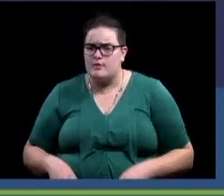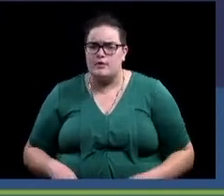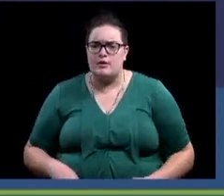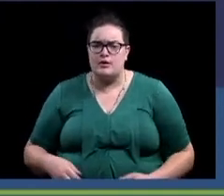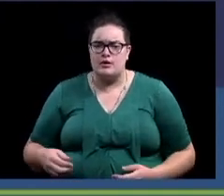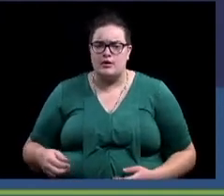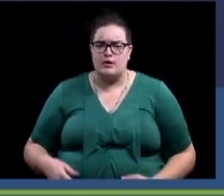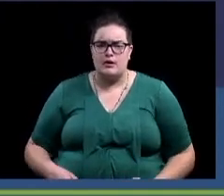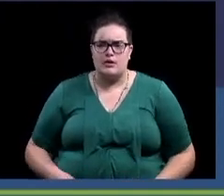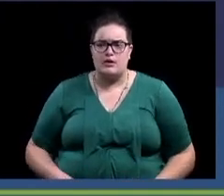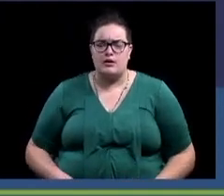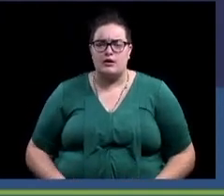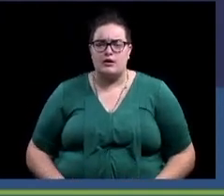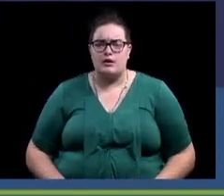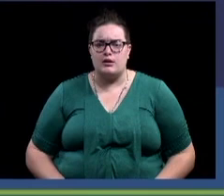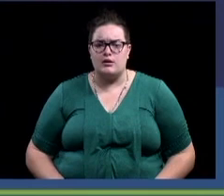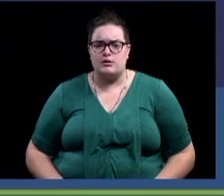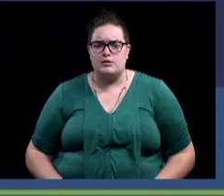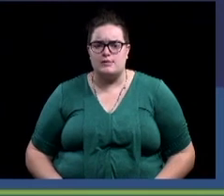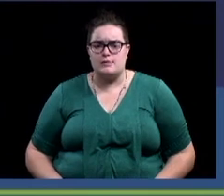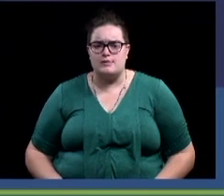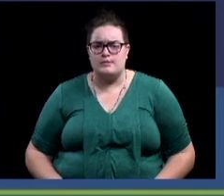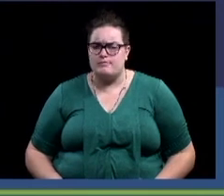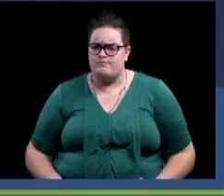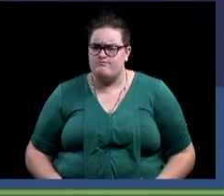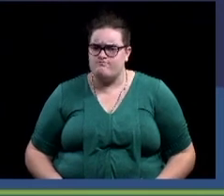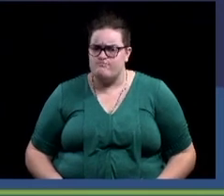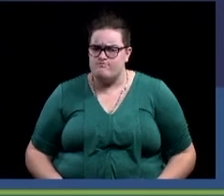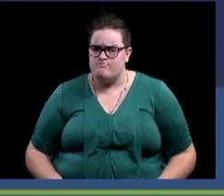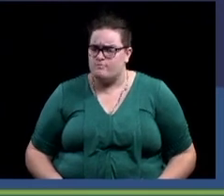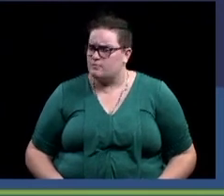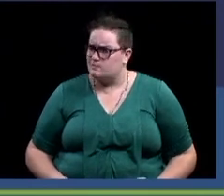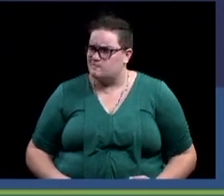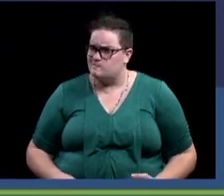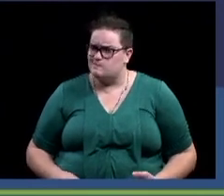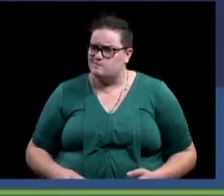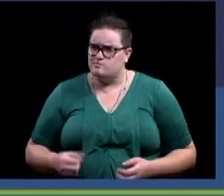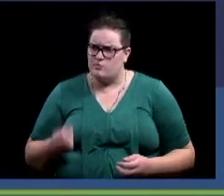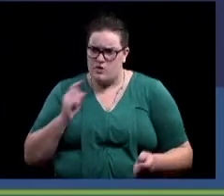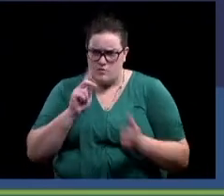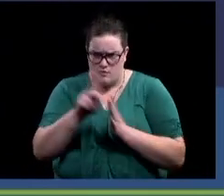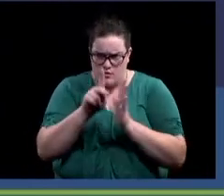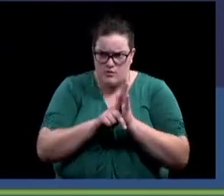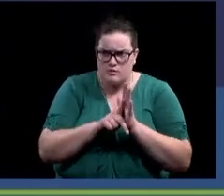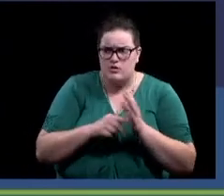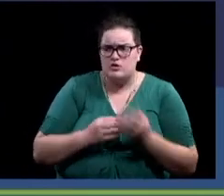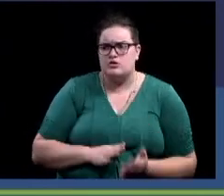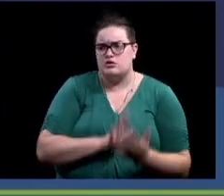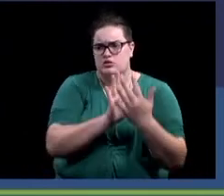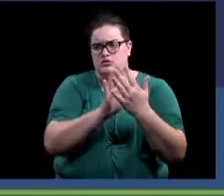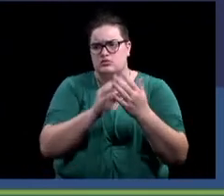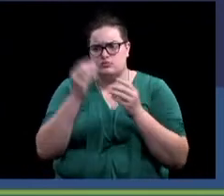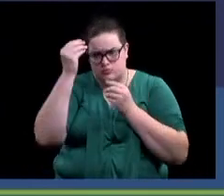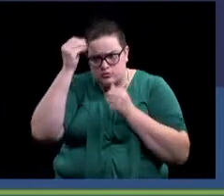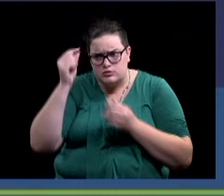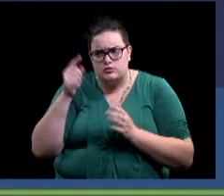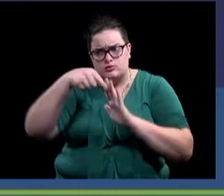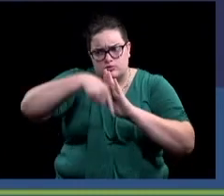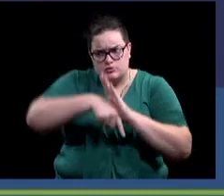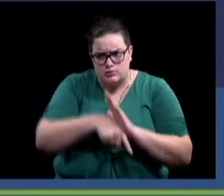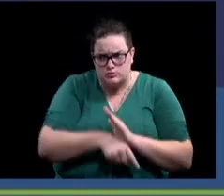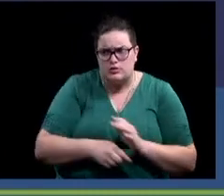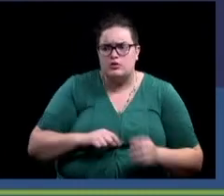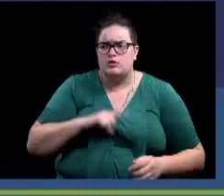you've created. I'm proud of where we are. I know that, like all institutions, there's always things that we can do to get